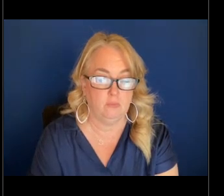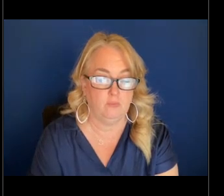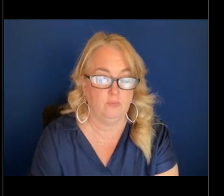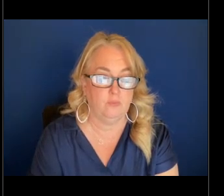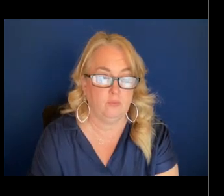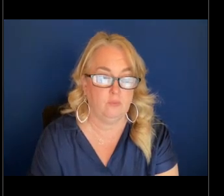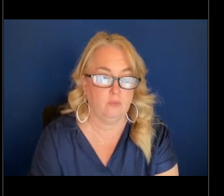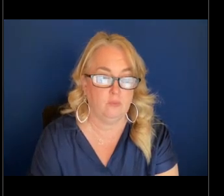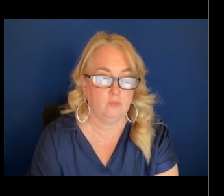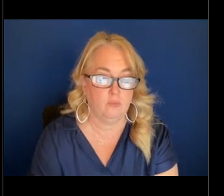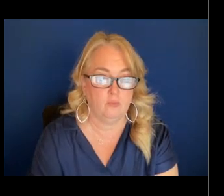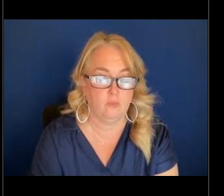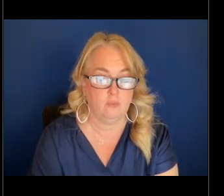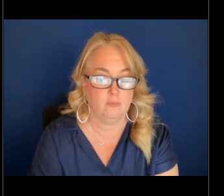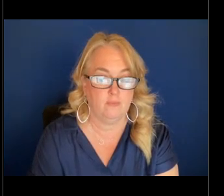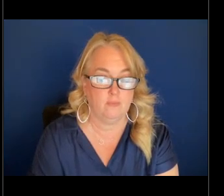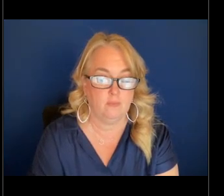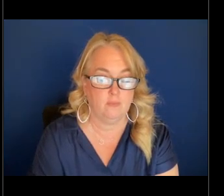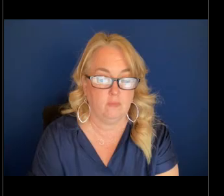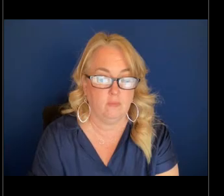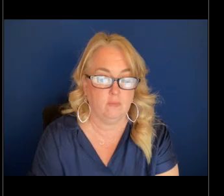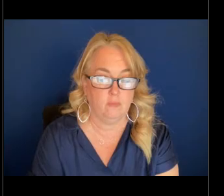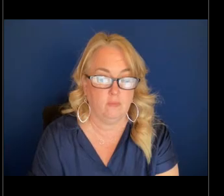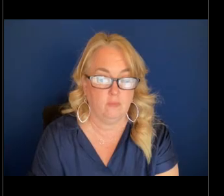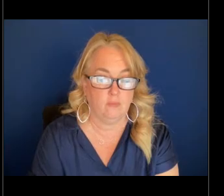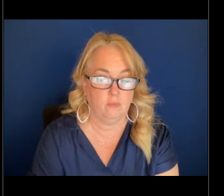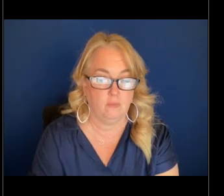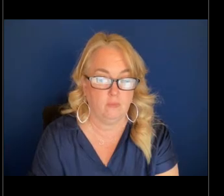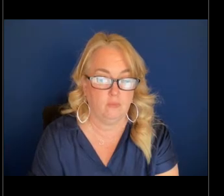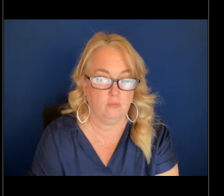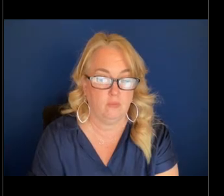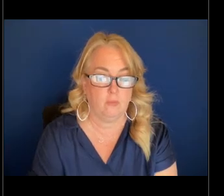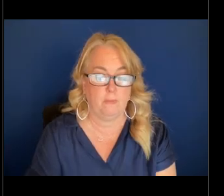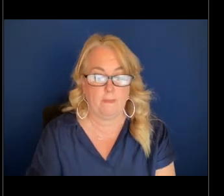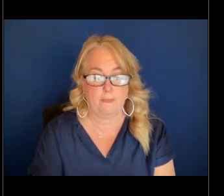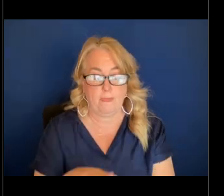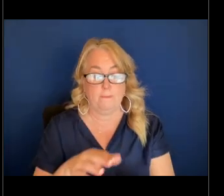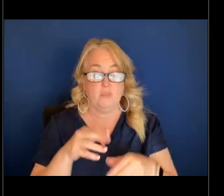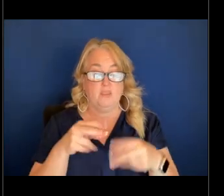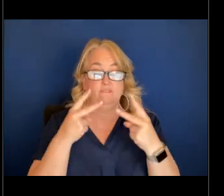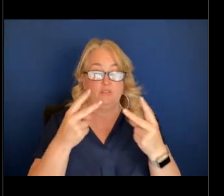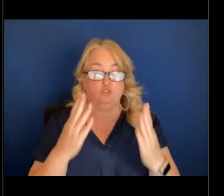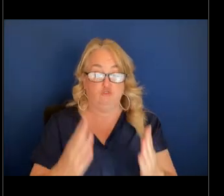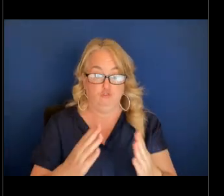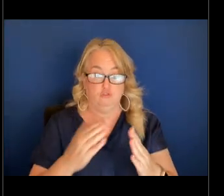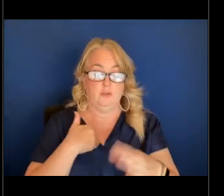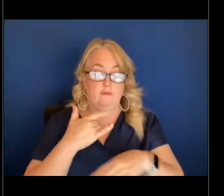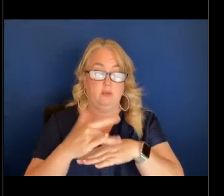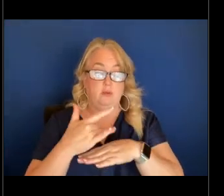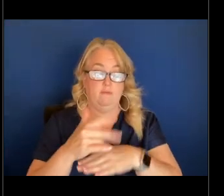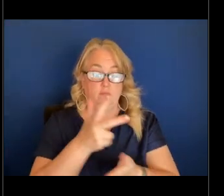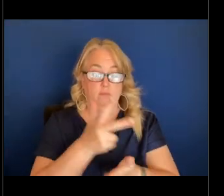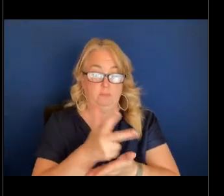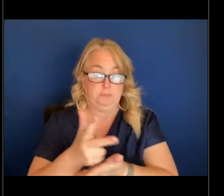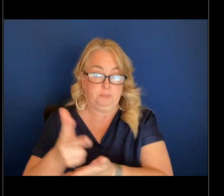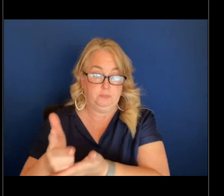For visitors, a sufficient number of spaces to provide access to grade level